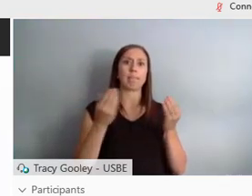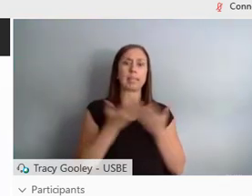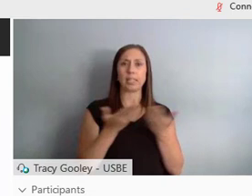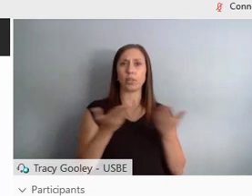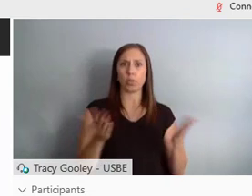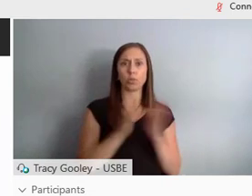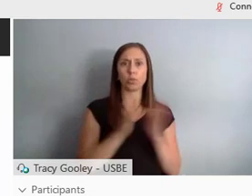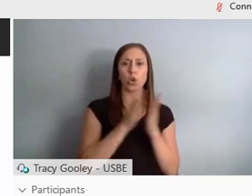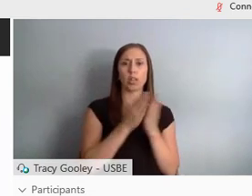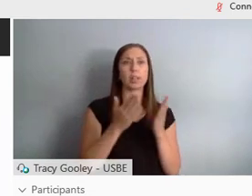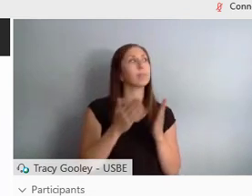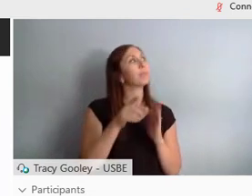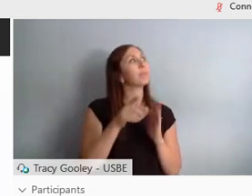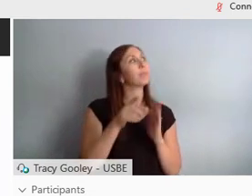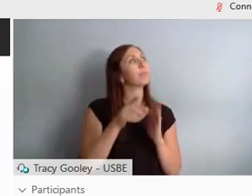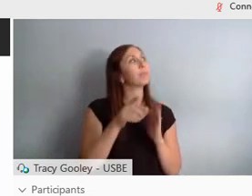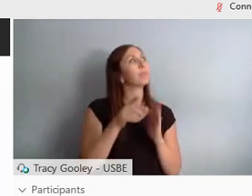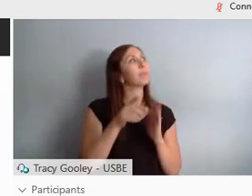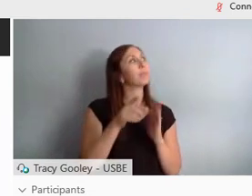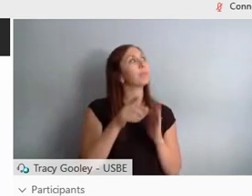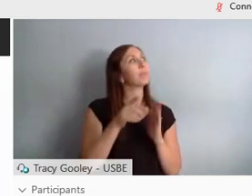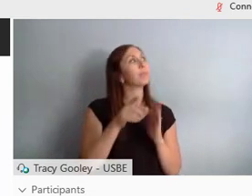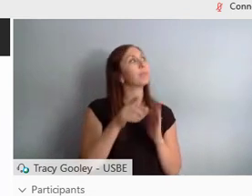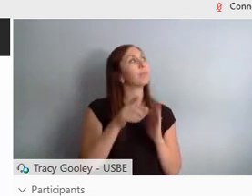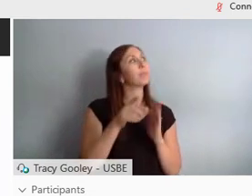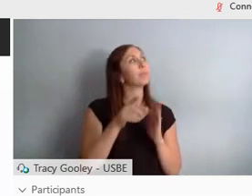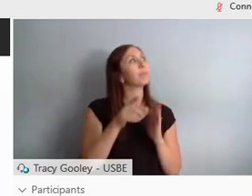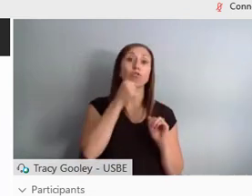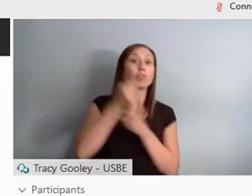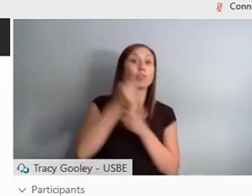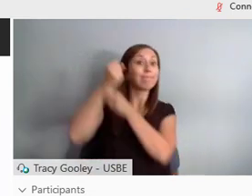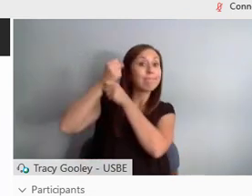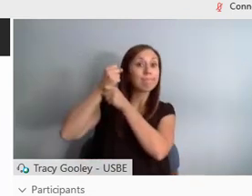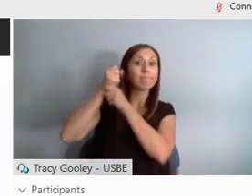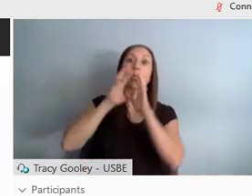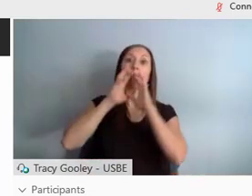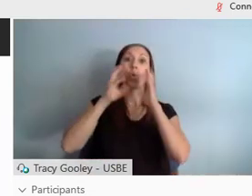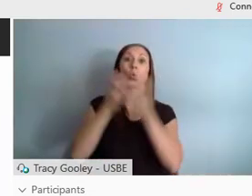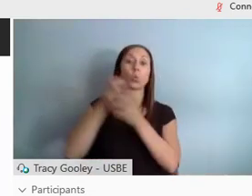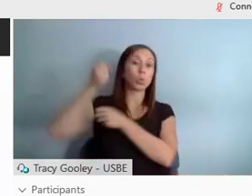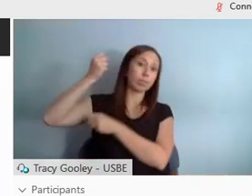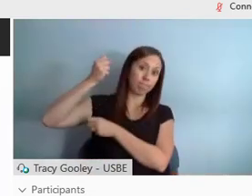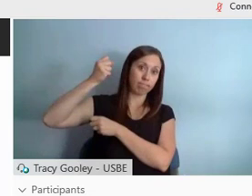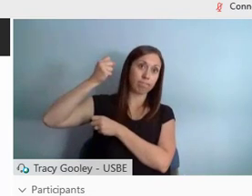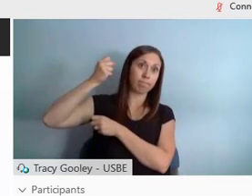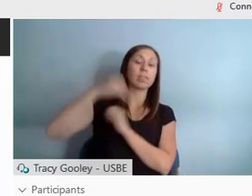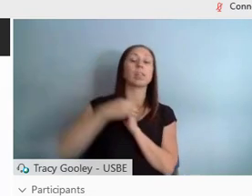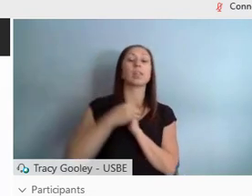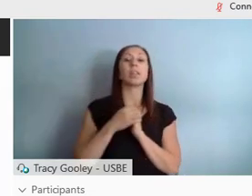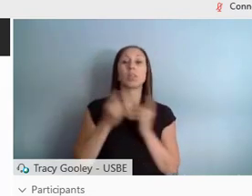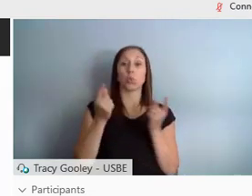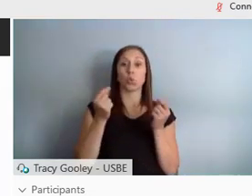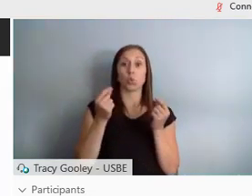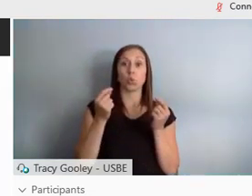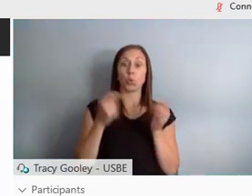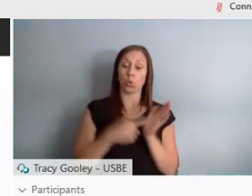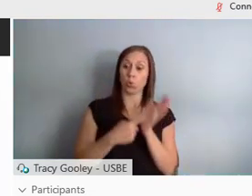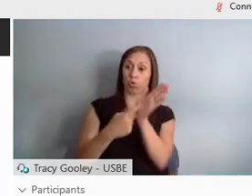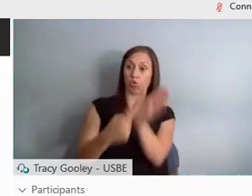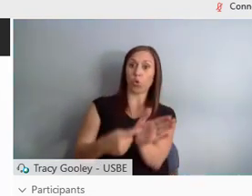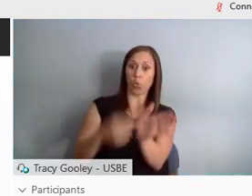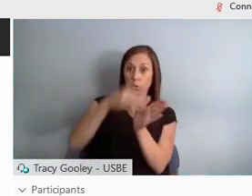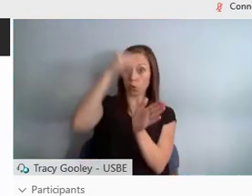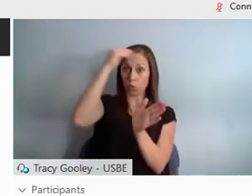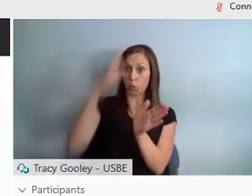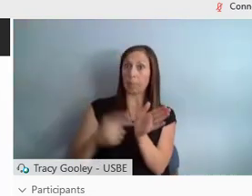a picture that you see here on the screen of the little girl holding a bunch of balloons. You will display the material in